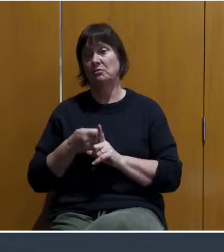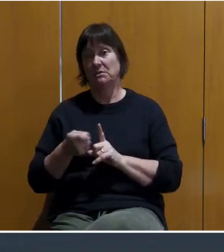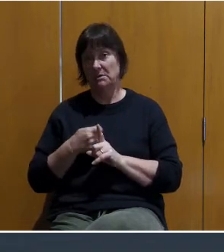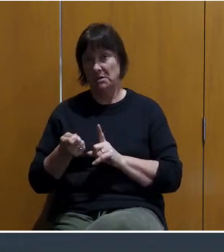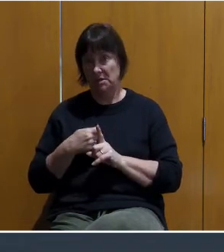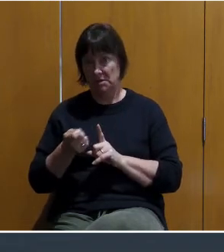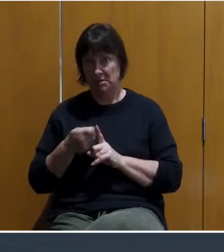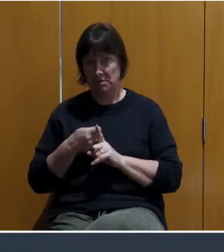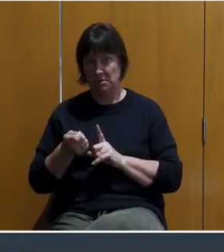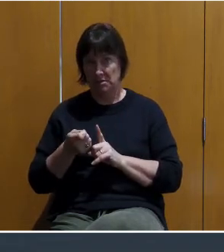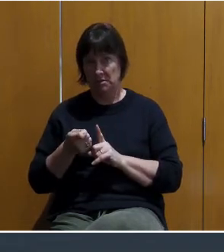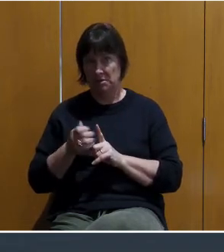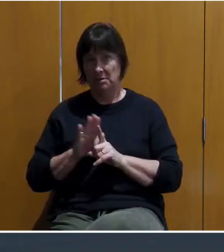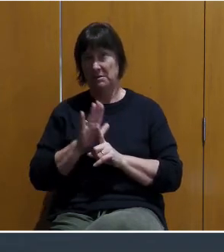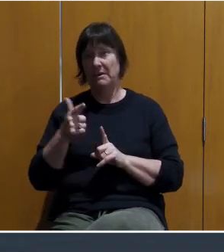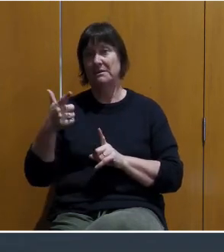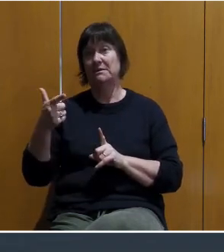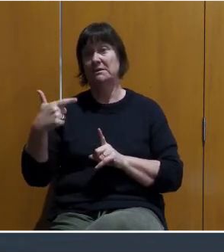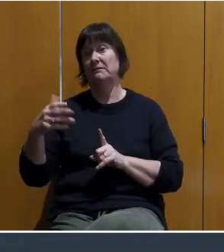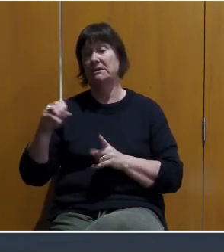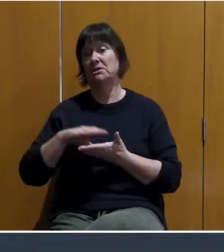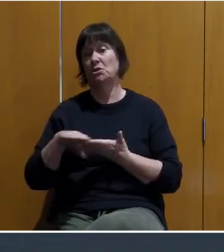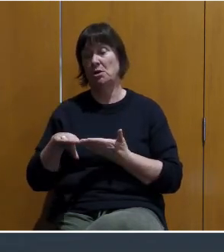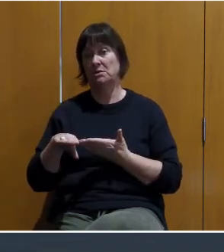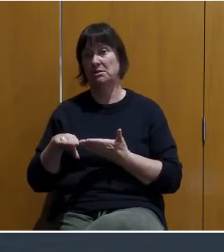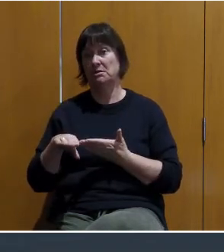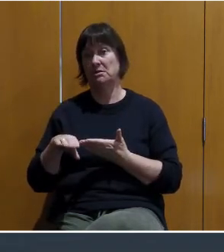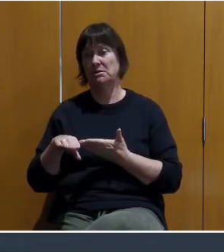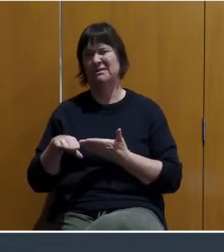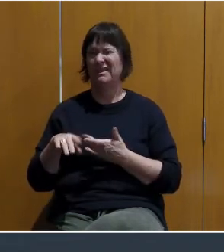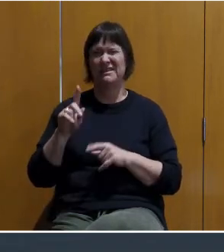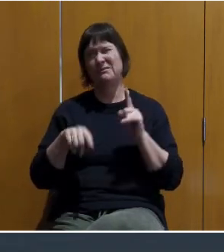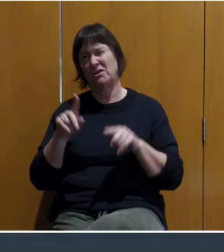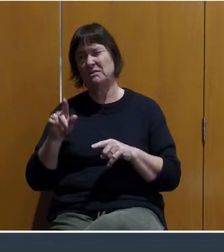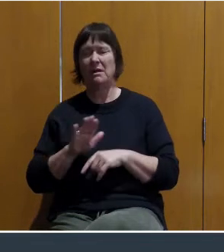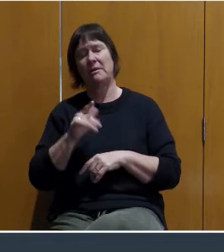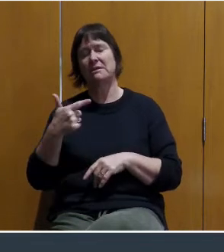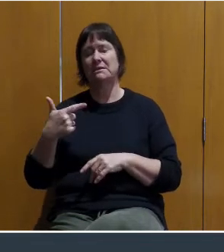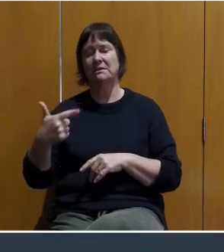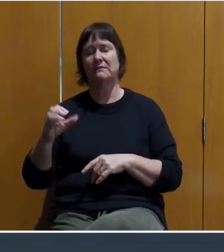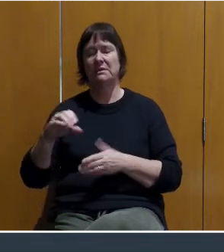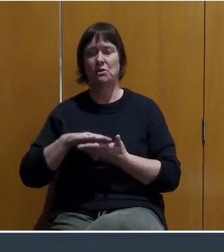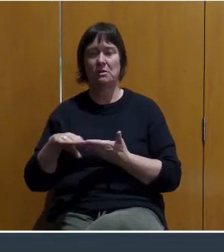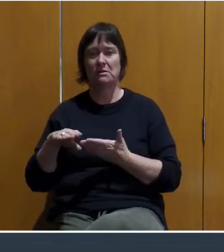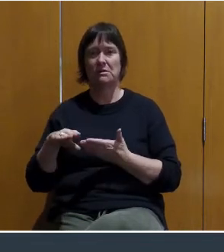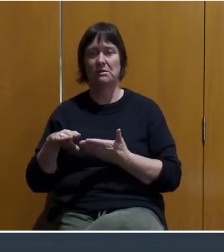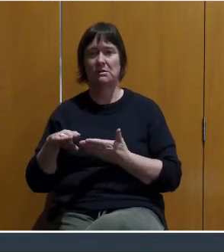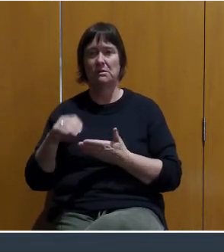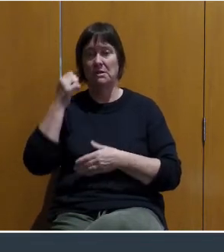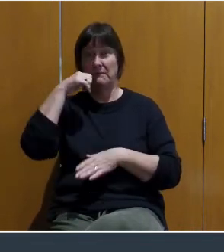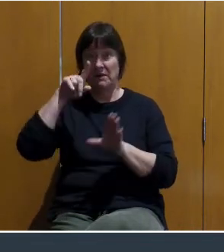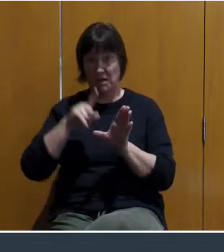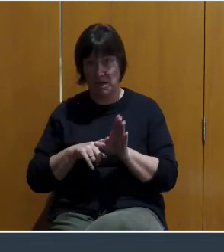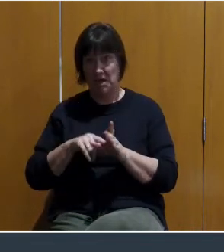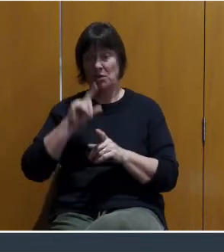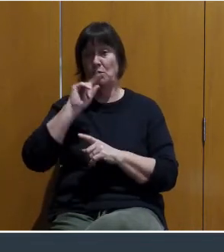of about $70 it is. There's a few variants there, but $70 once a year, and you can